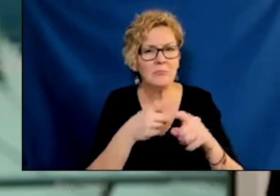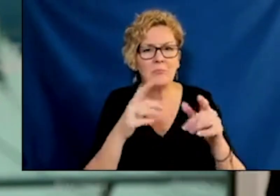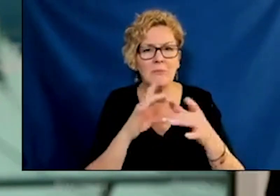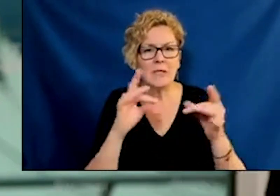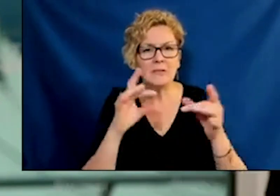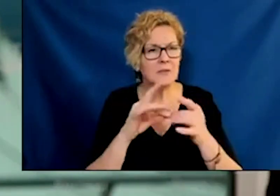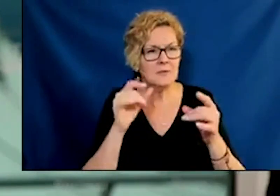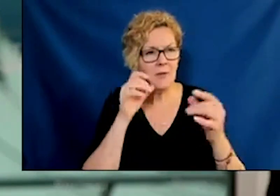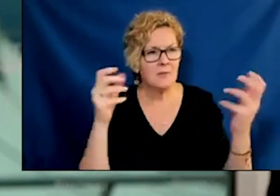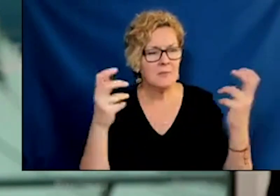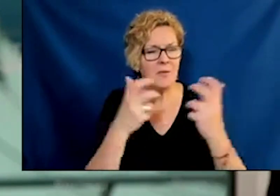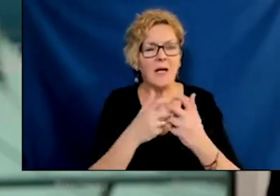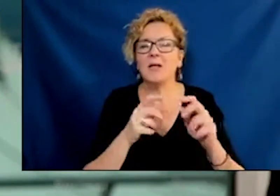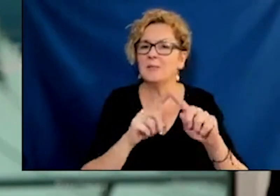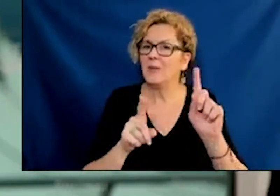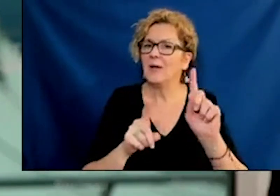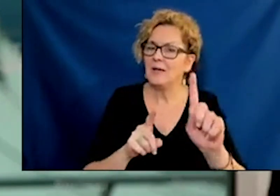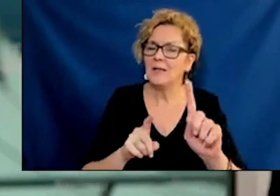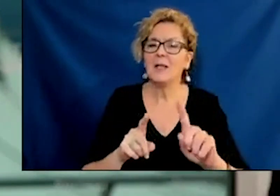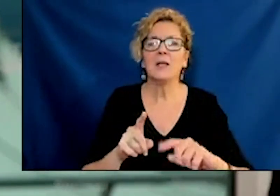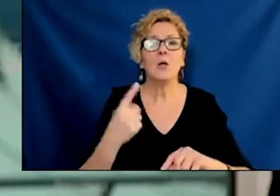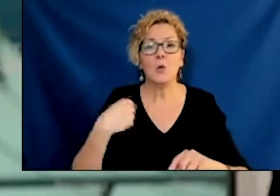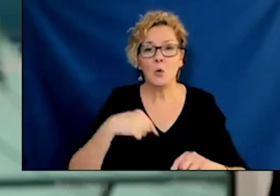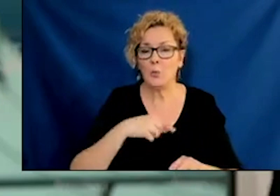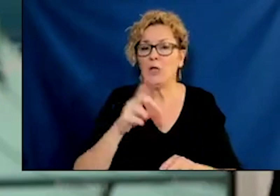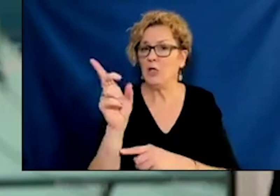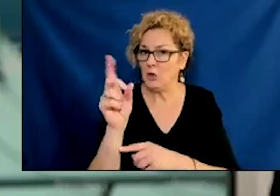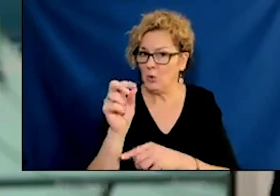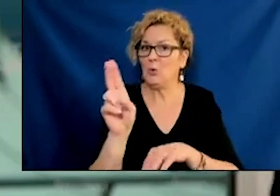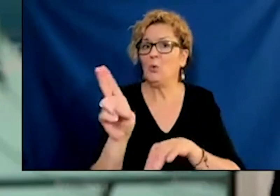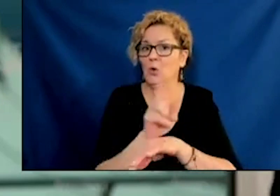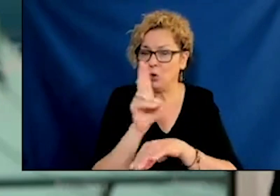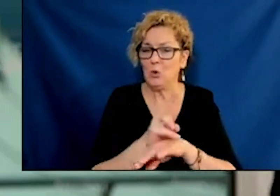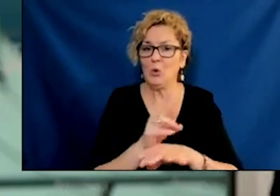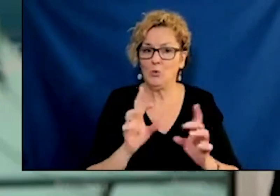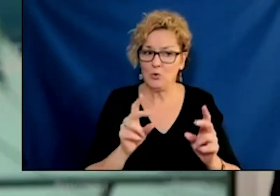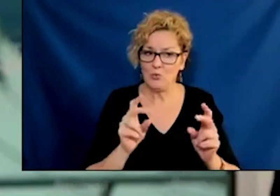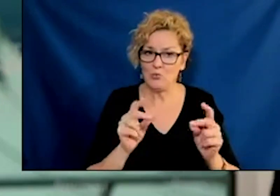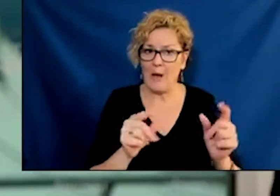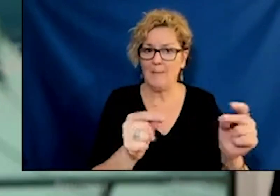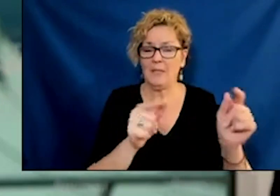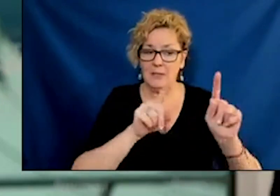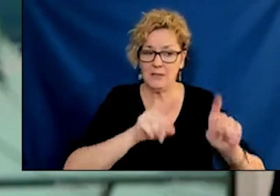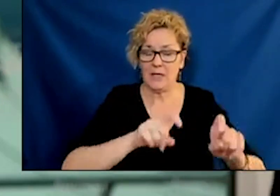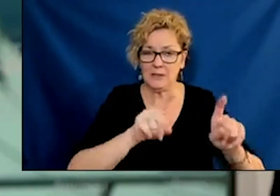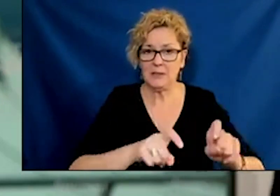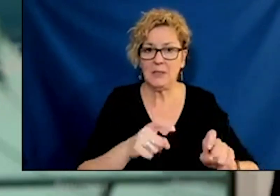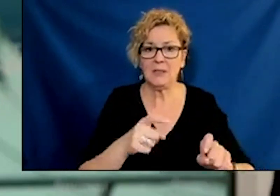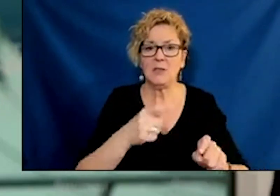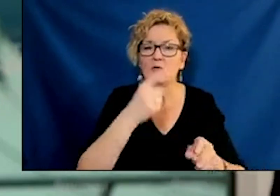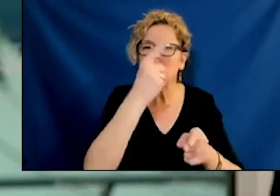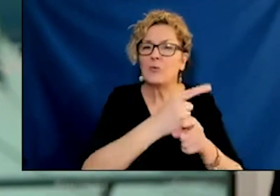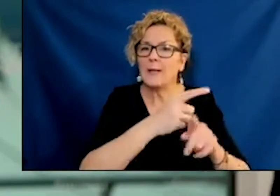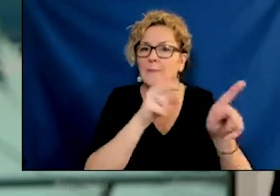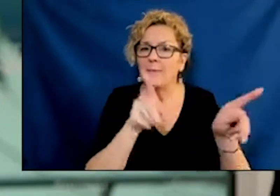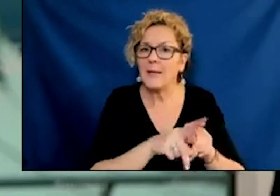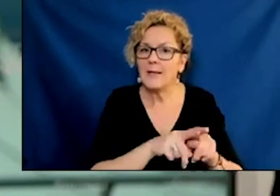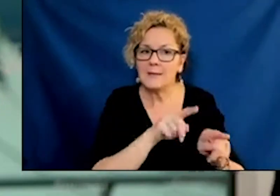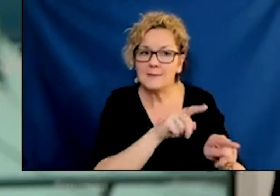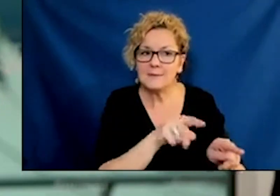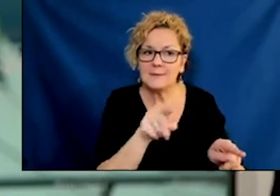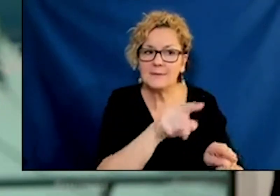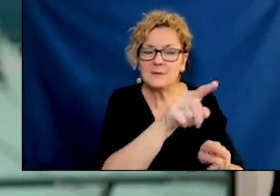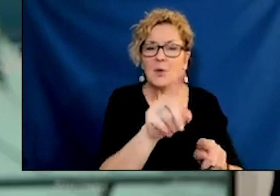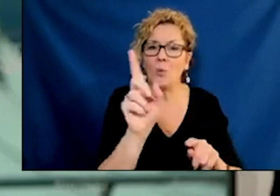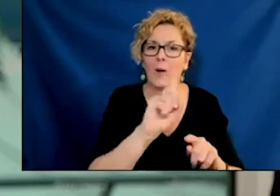residences, in every place that we think they may be of value. And yes, we've done, when we have outbreaks in particular, and for